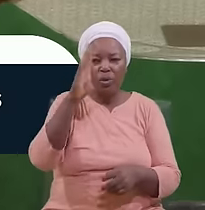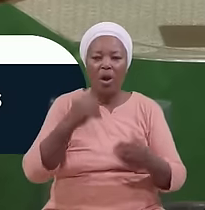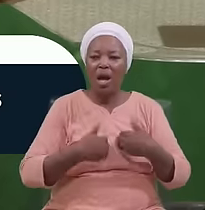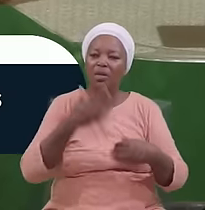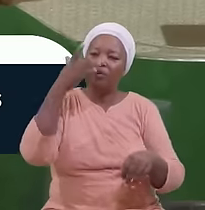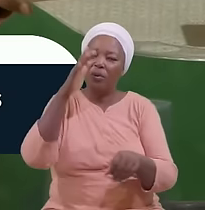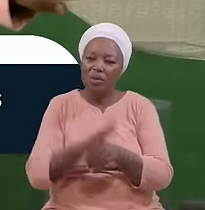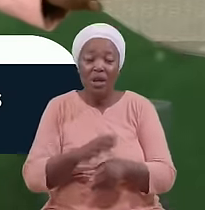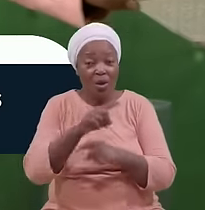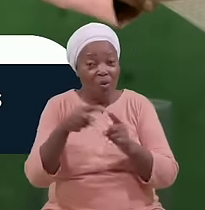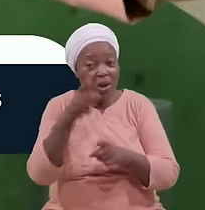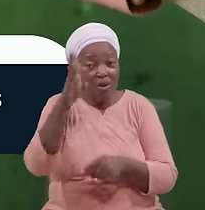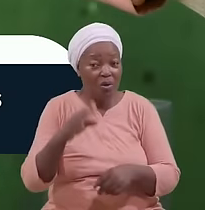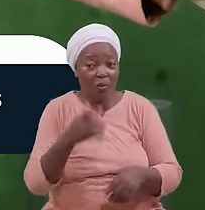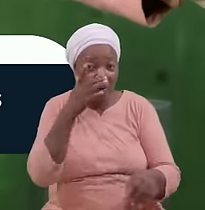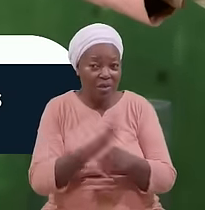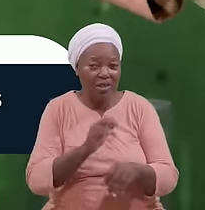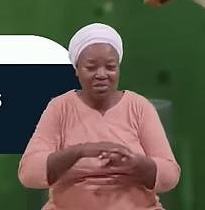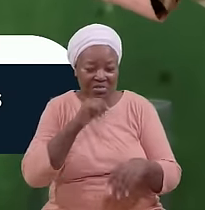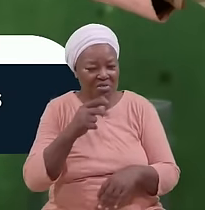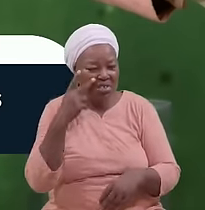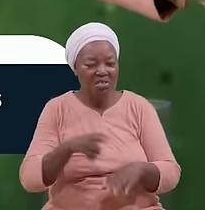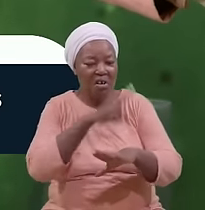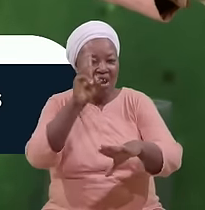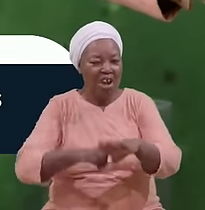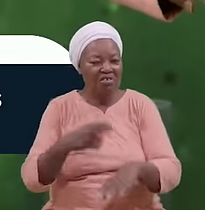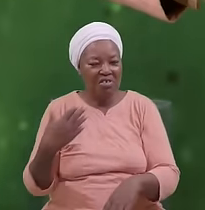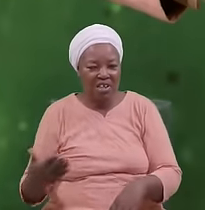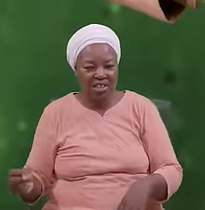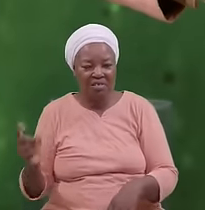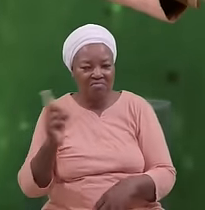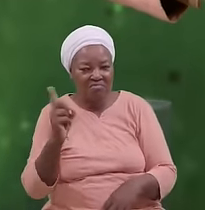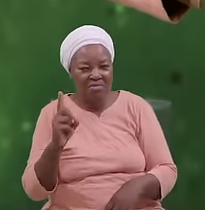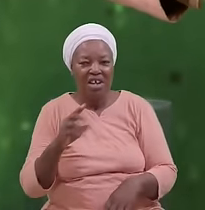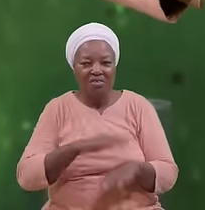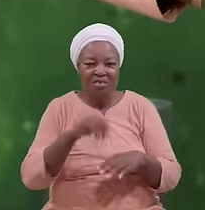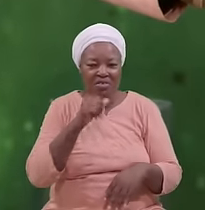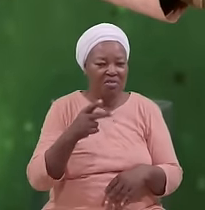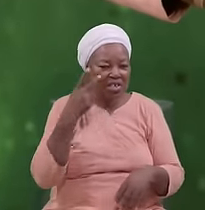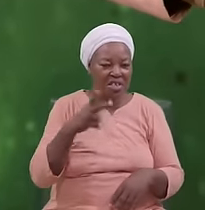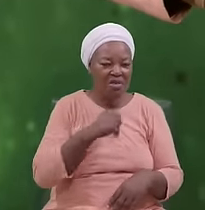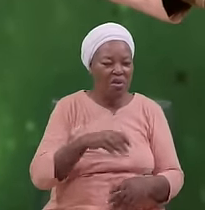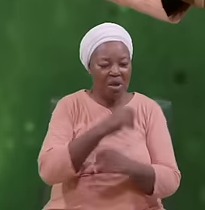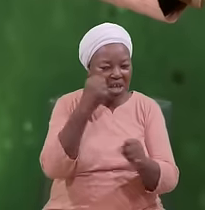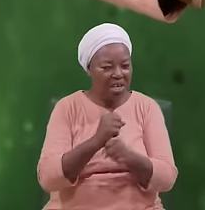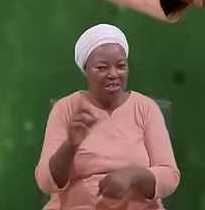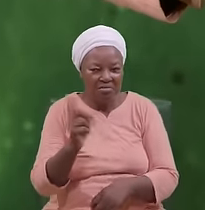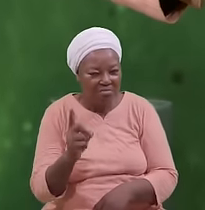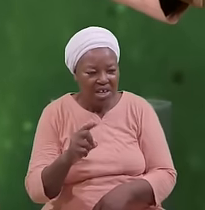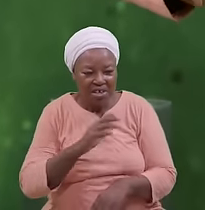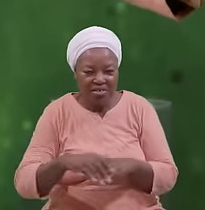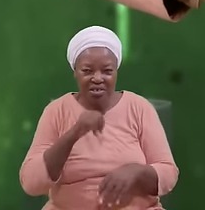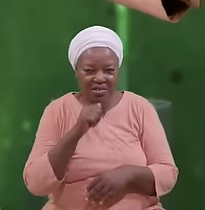When God promises, he doesn't look at natural things. He doesn't look at age. He doesn't look at